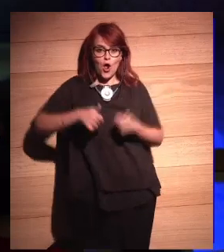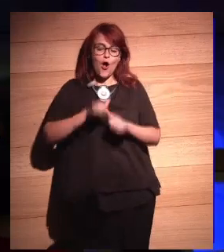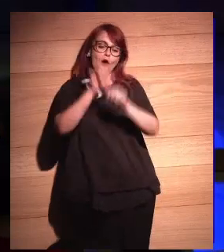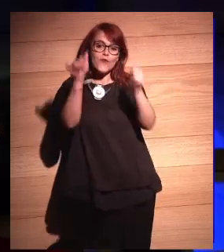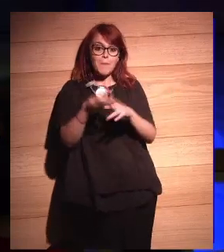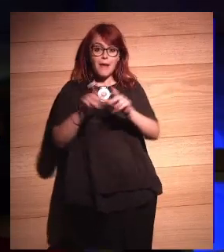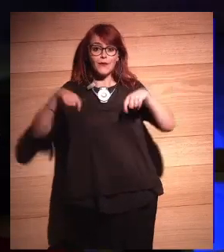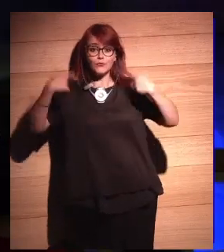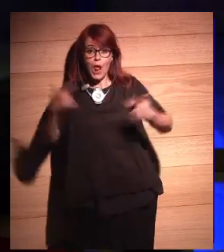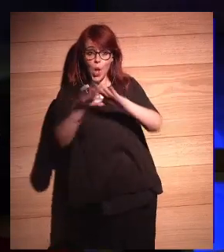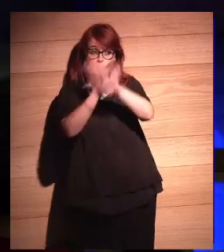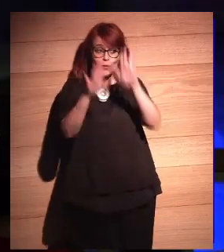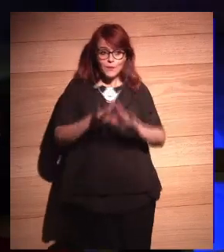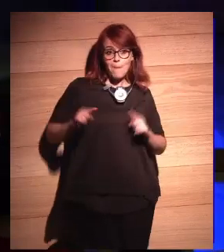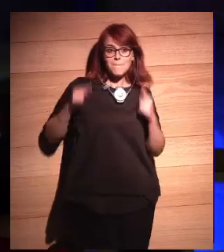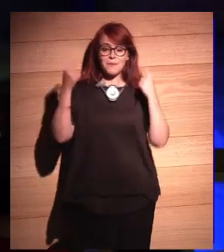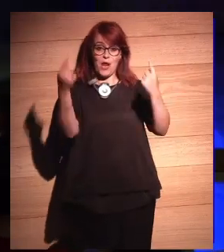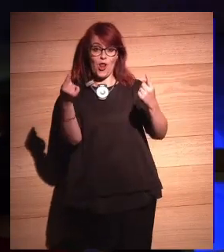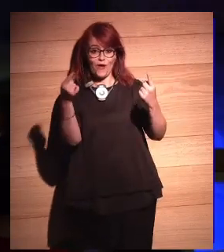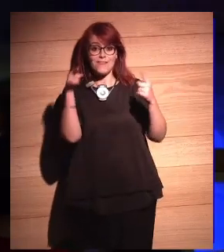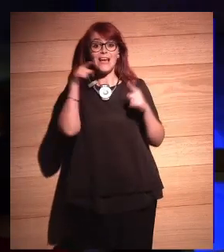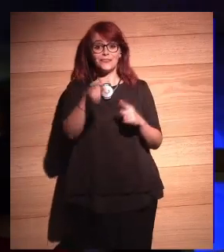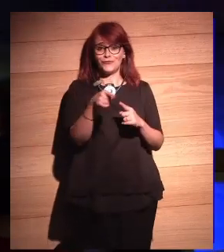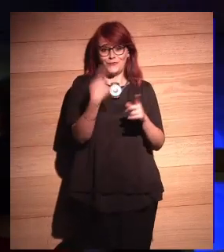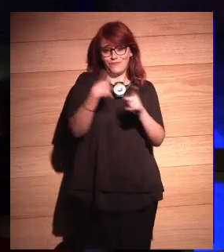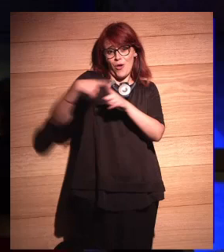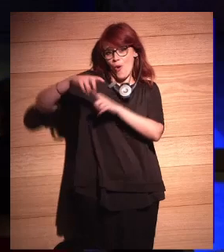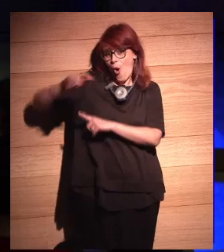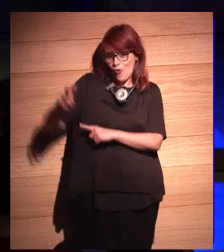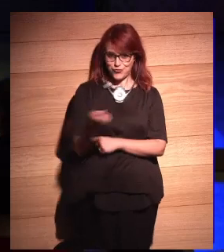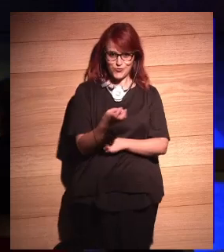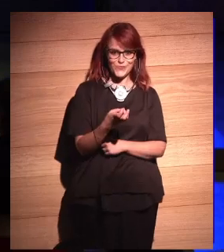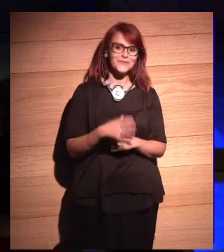one, and these are many other iterations.